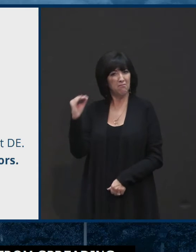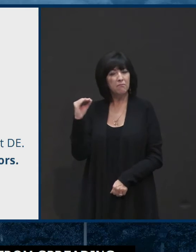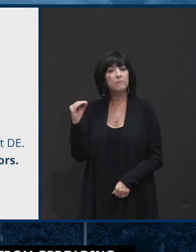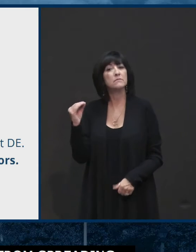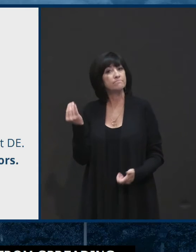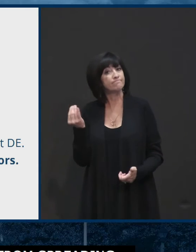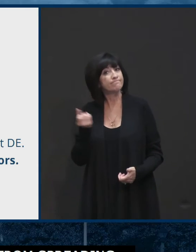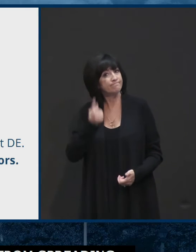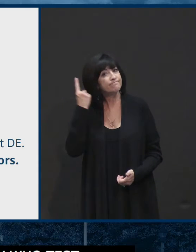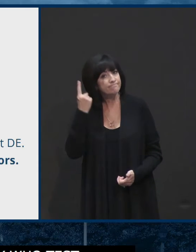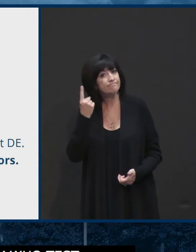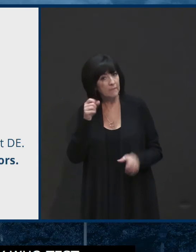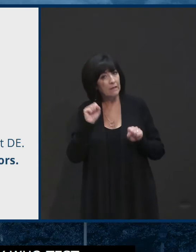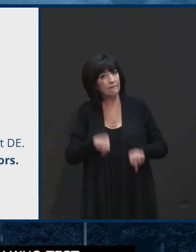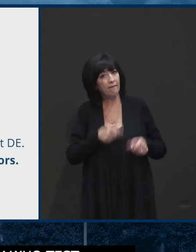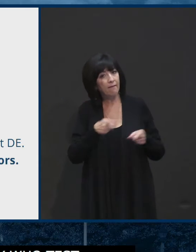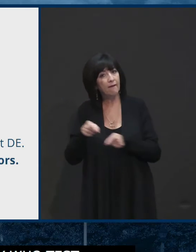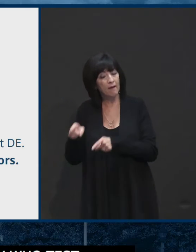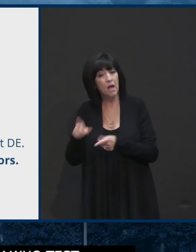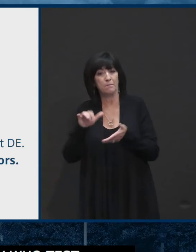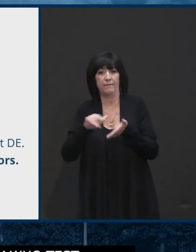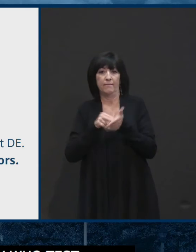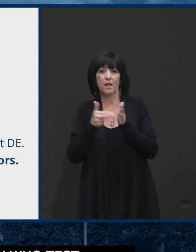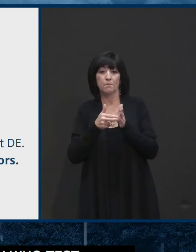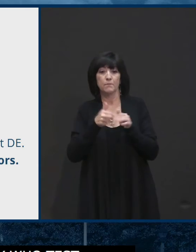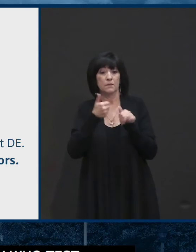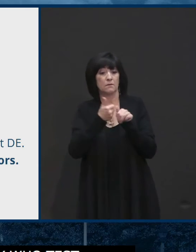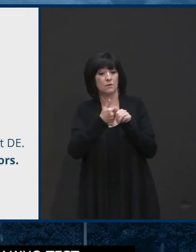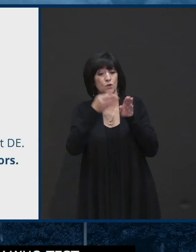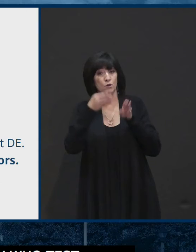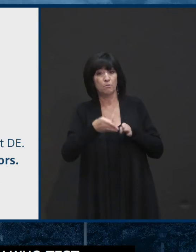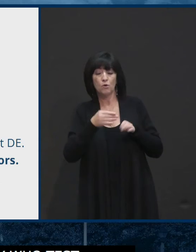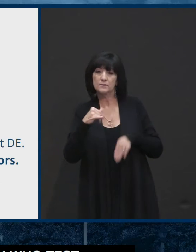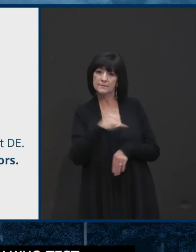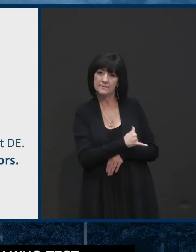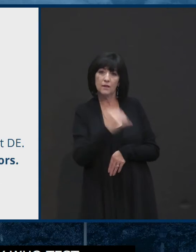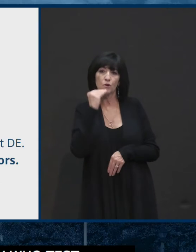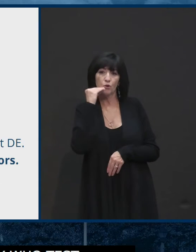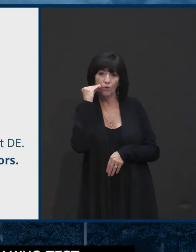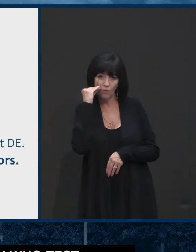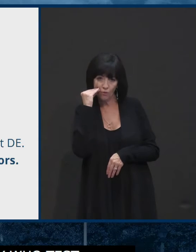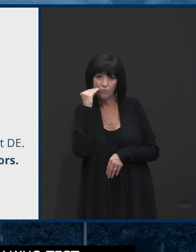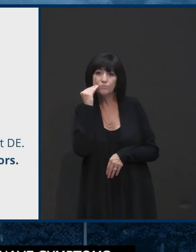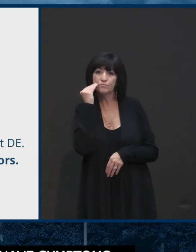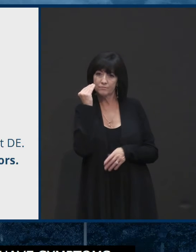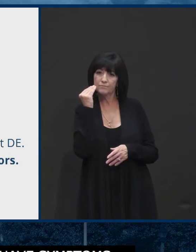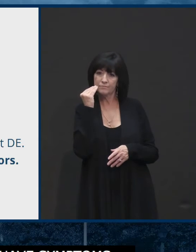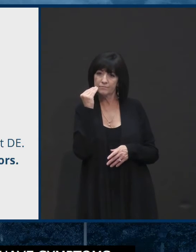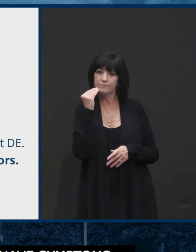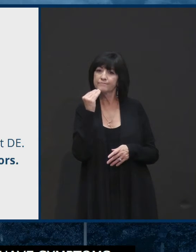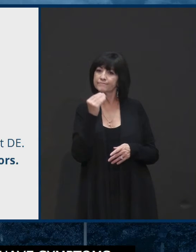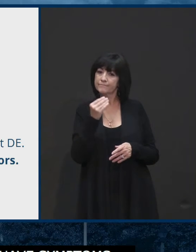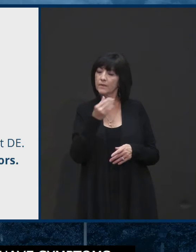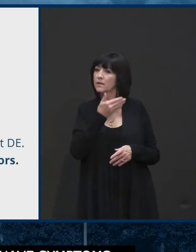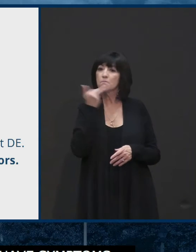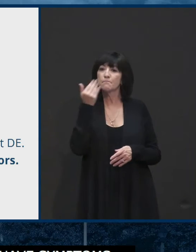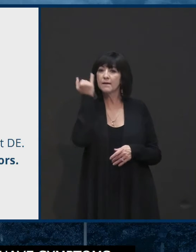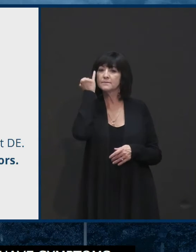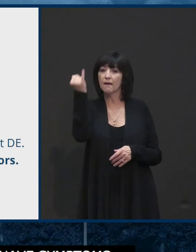cautionary action to stay at home, get tested, and make sure you know of your status. Keep distance, 6